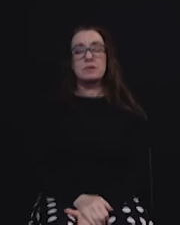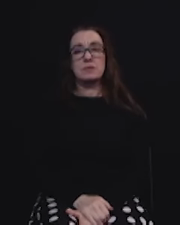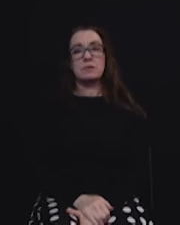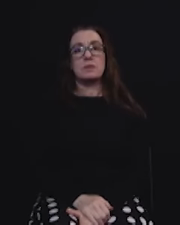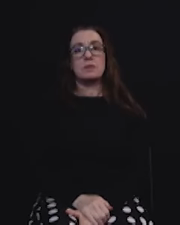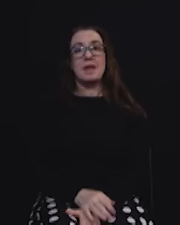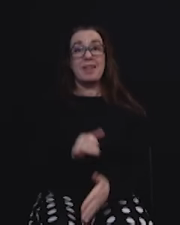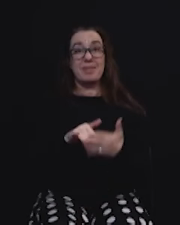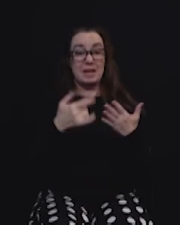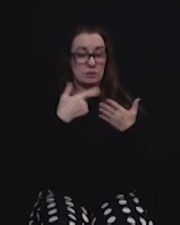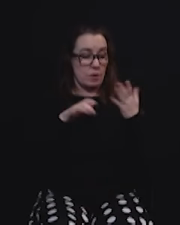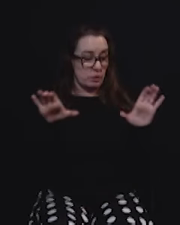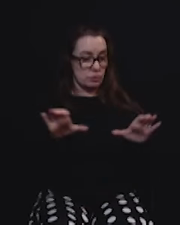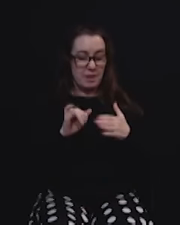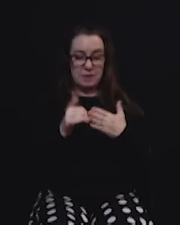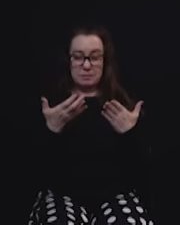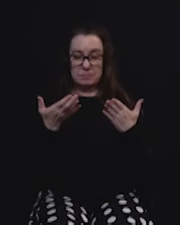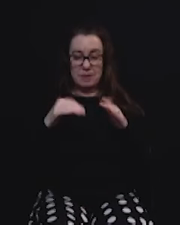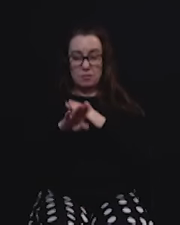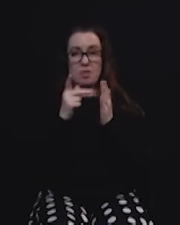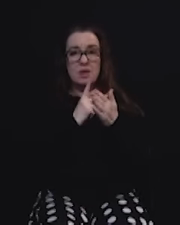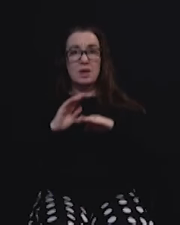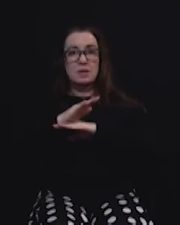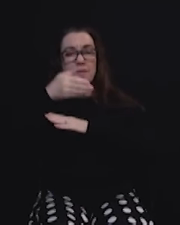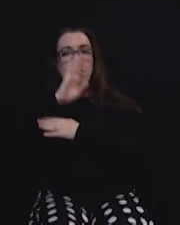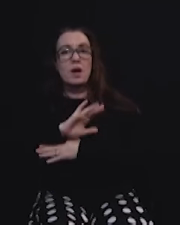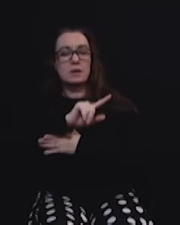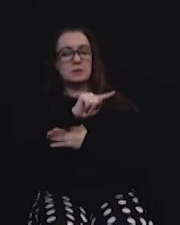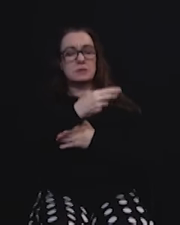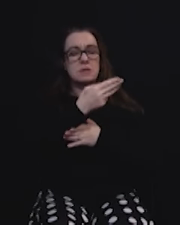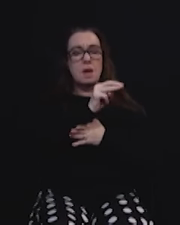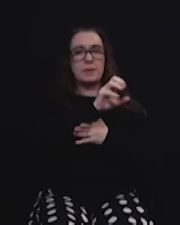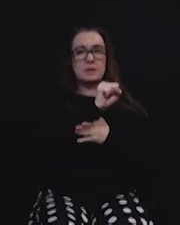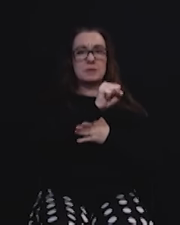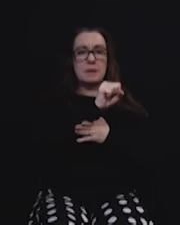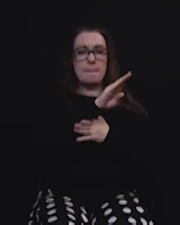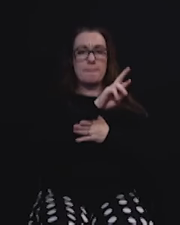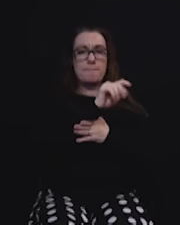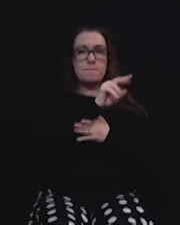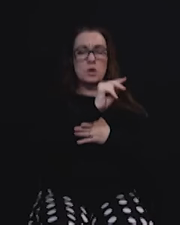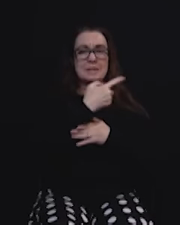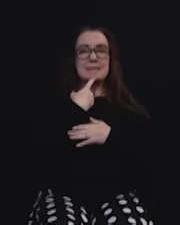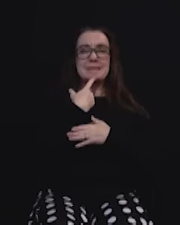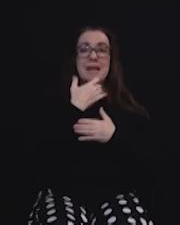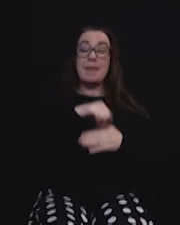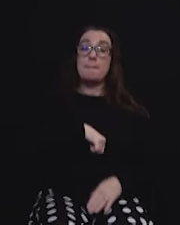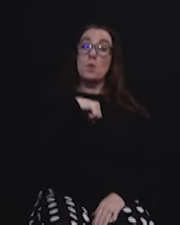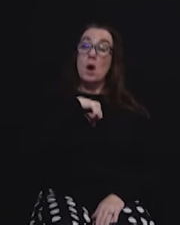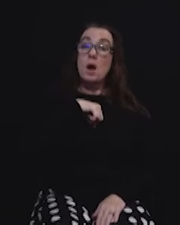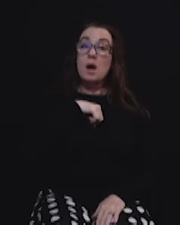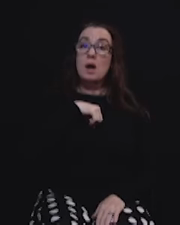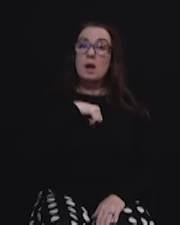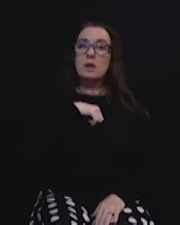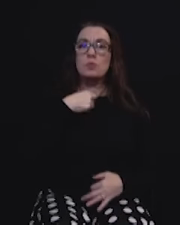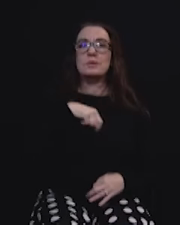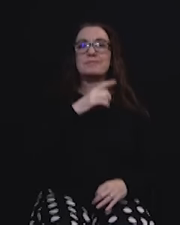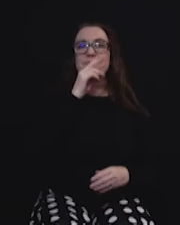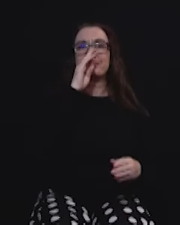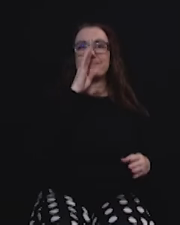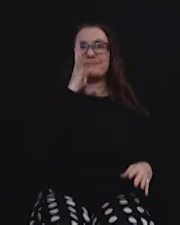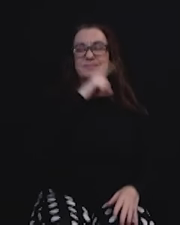But that's why we do not enter the kingdom of God. Thomas Merton said once, the pride makes us artificial.